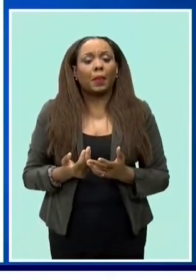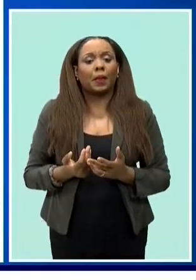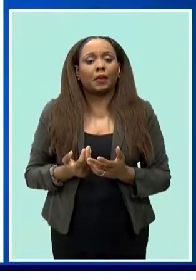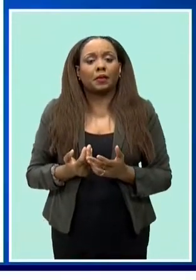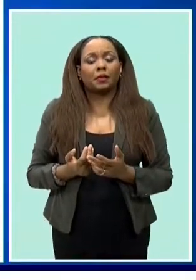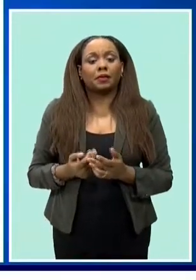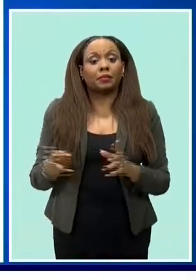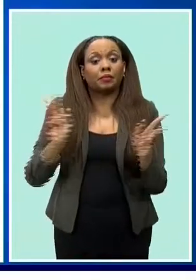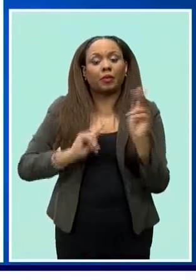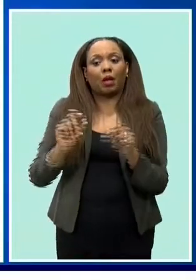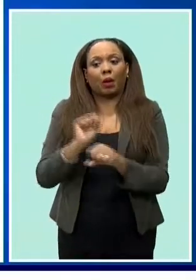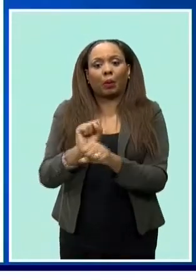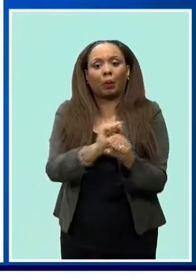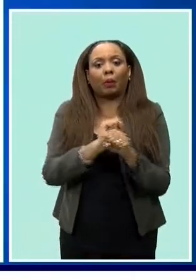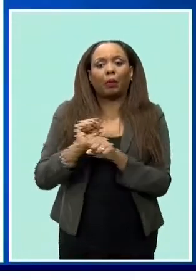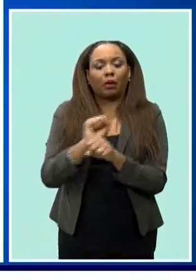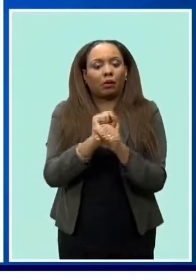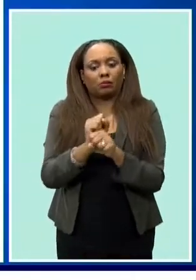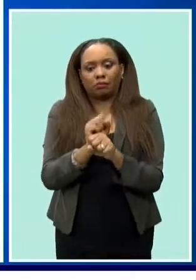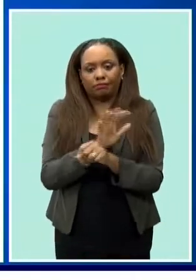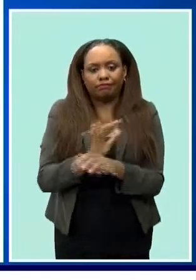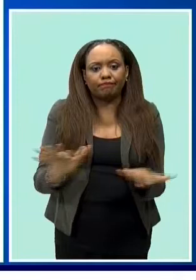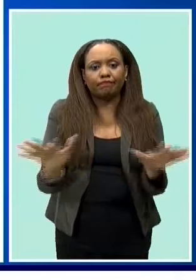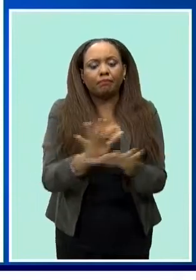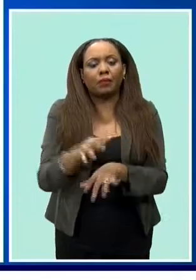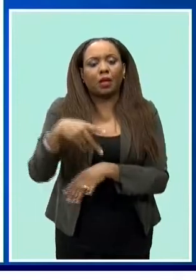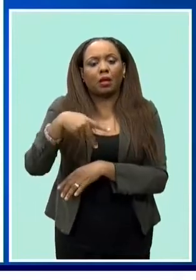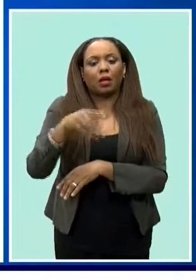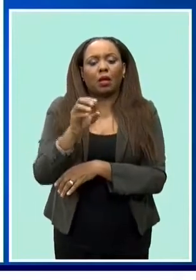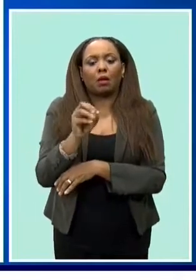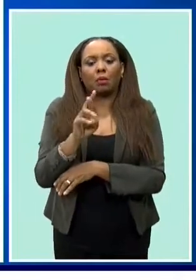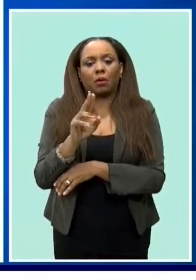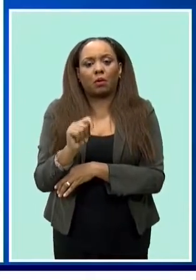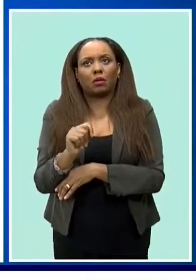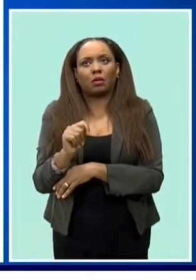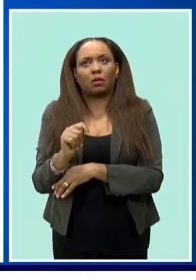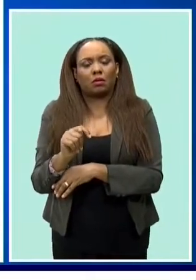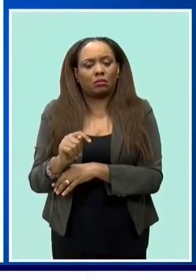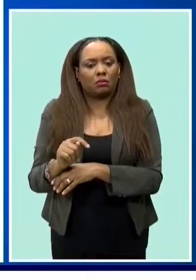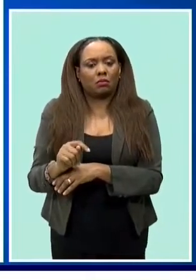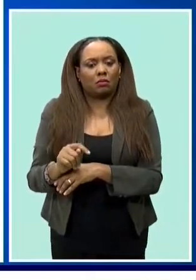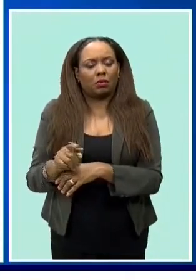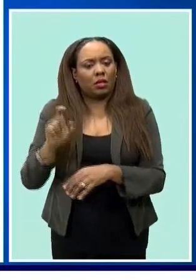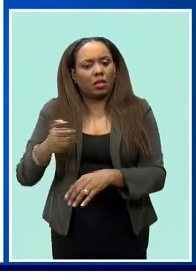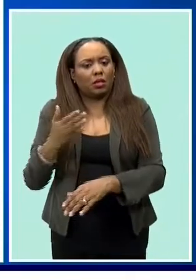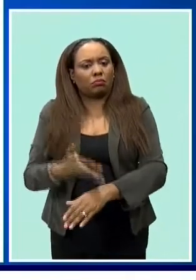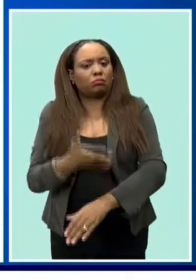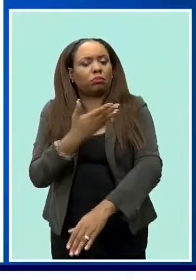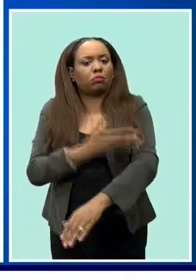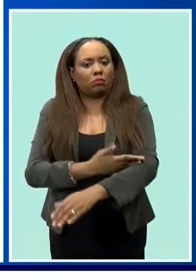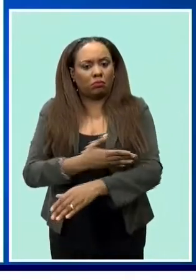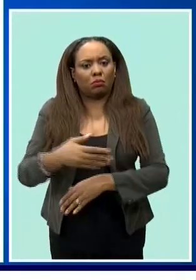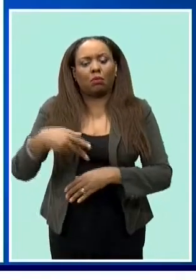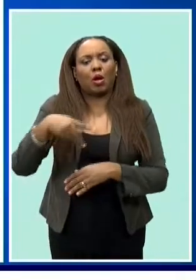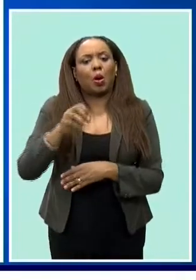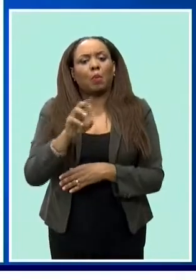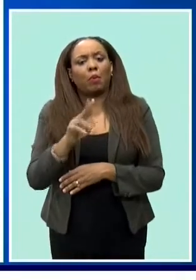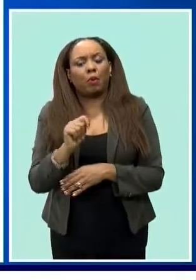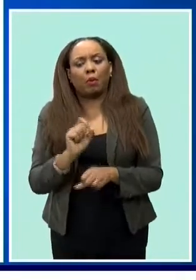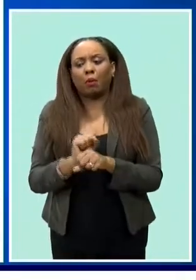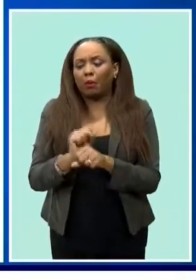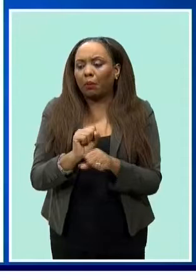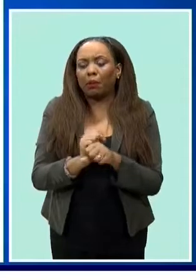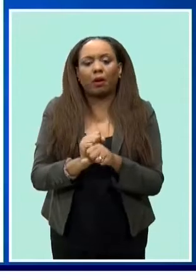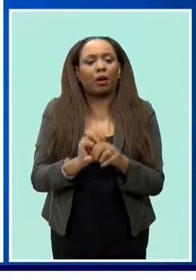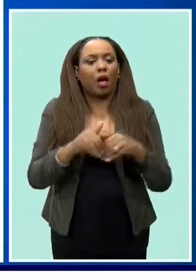persons who work in various areas in the port, the general appearance and the need for upliftment and in terms